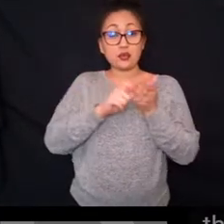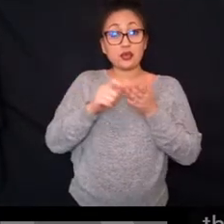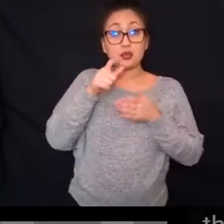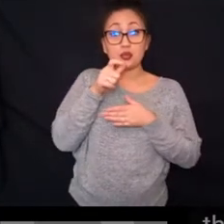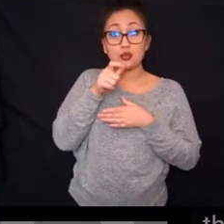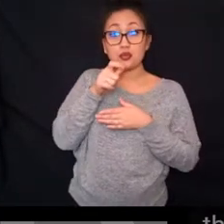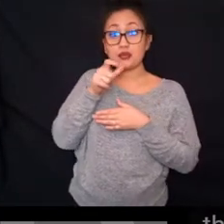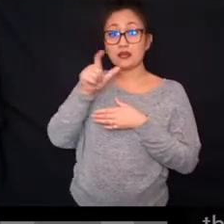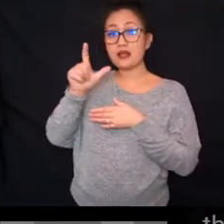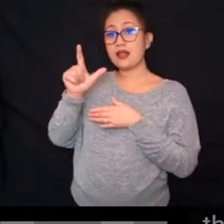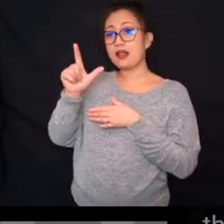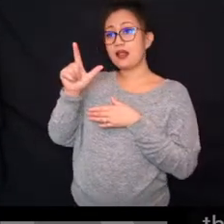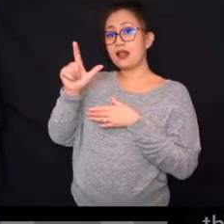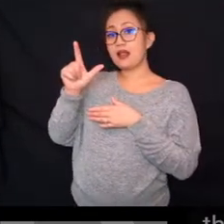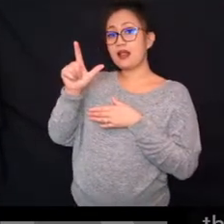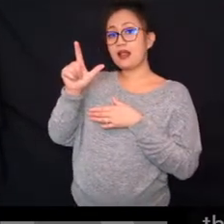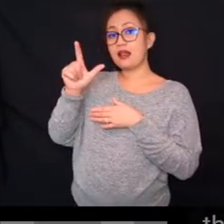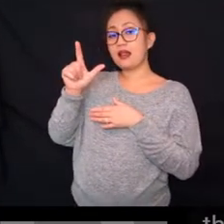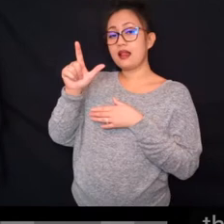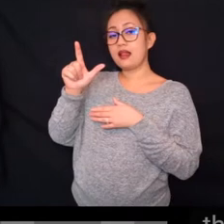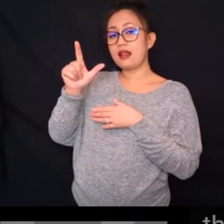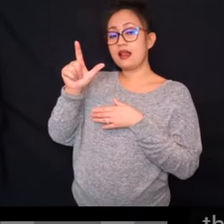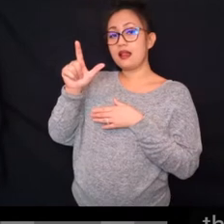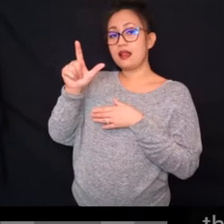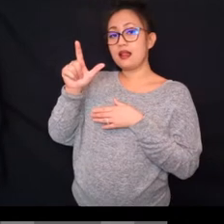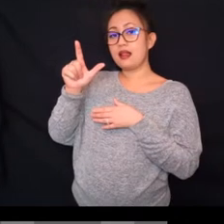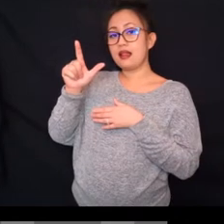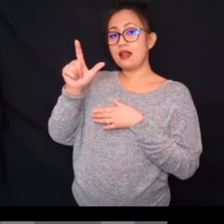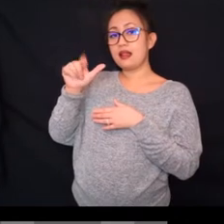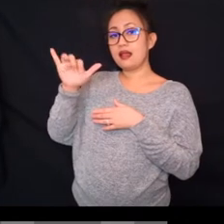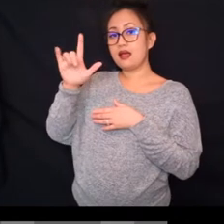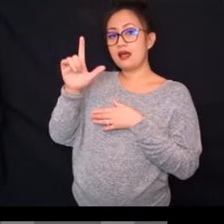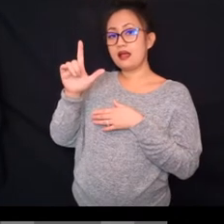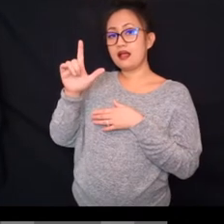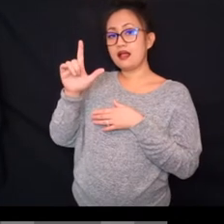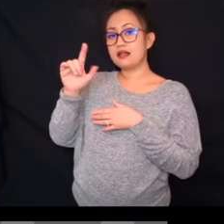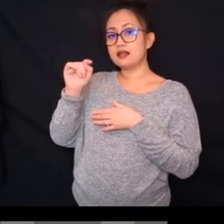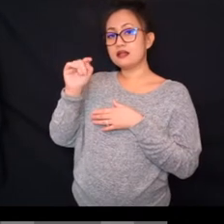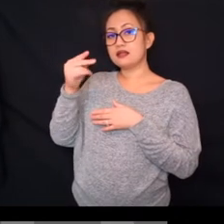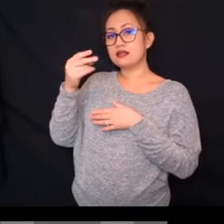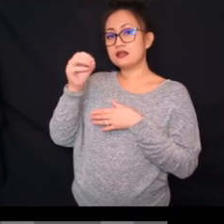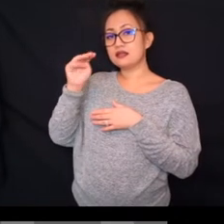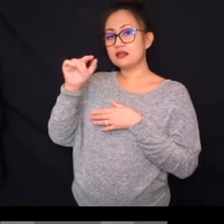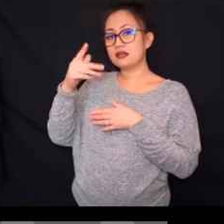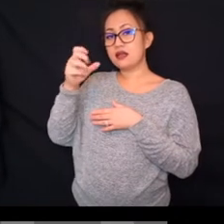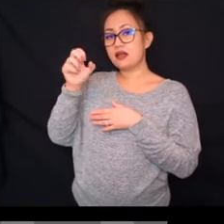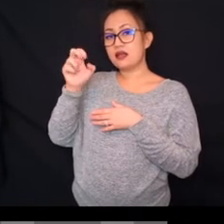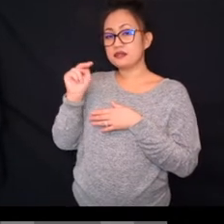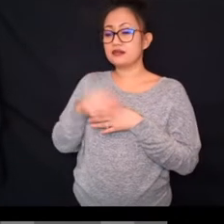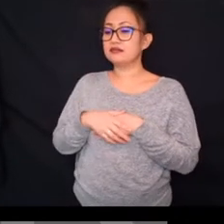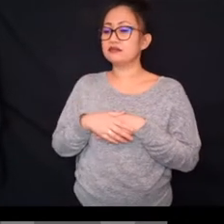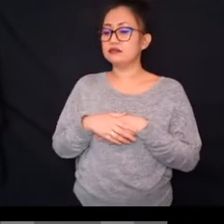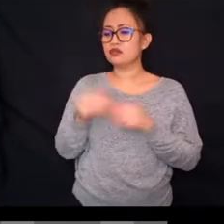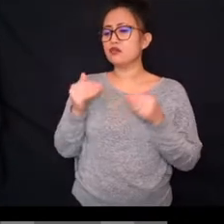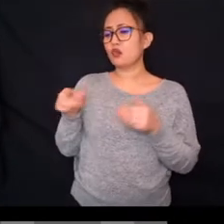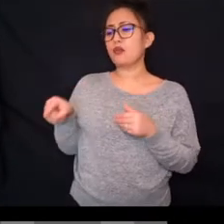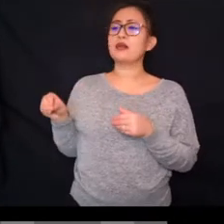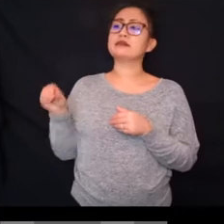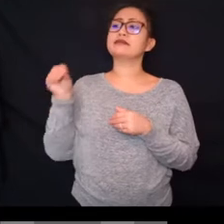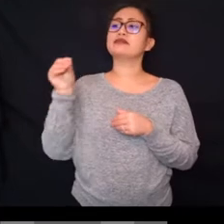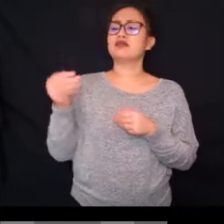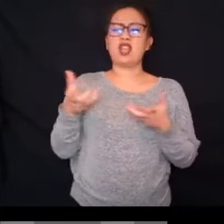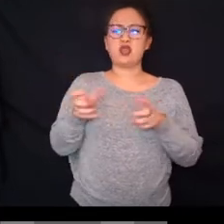Emma? Why don't you come over there and get behind Miss Kennedy so you can see? Why don't you take your story mat and go right over there? Perfect. Because I don't want